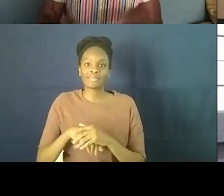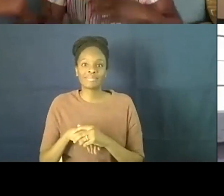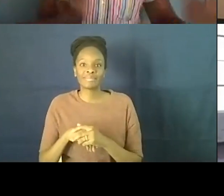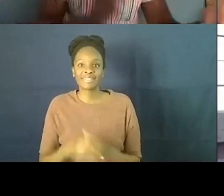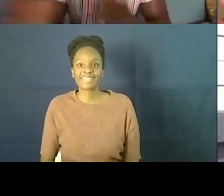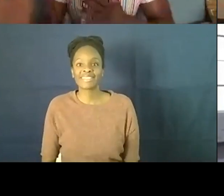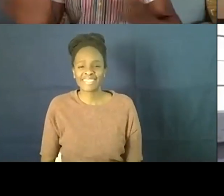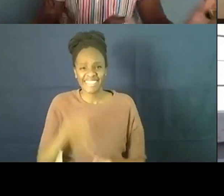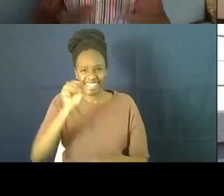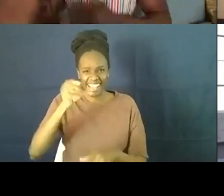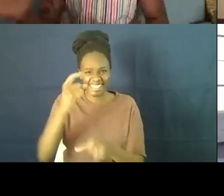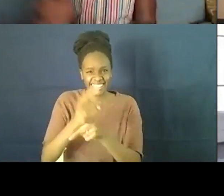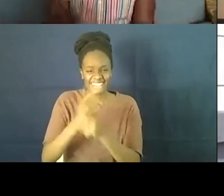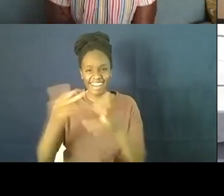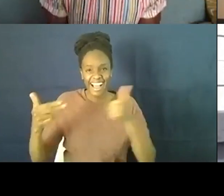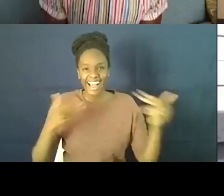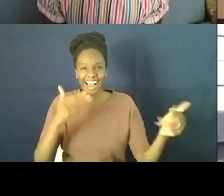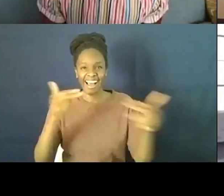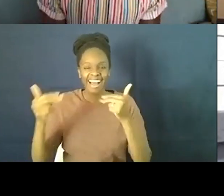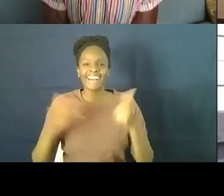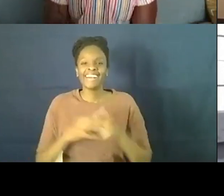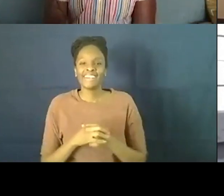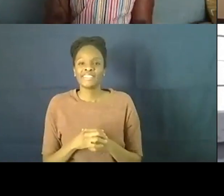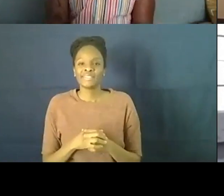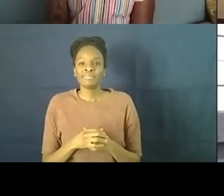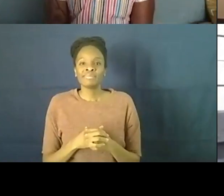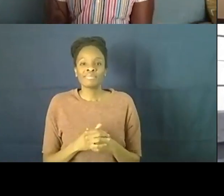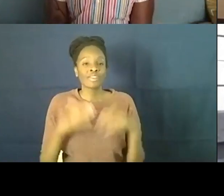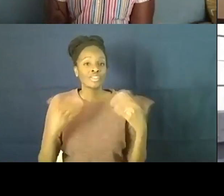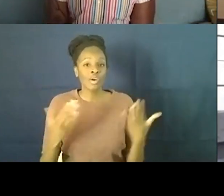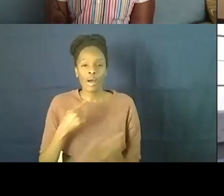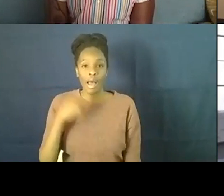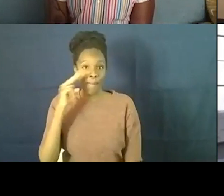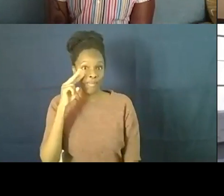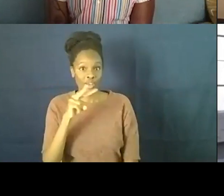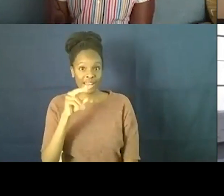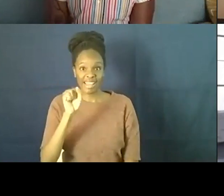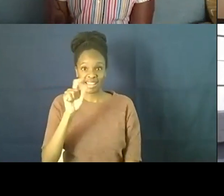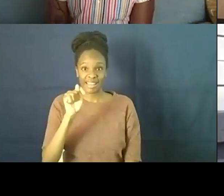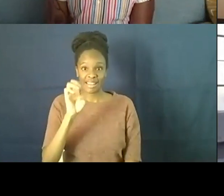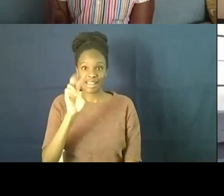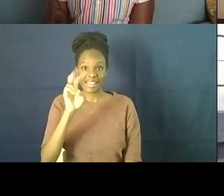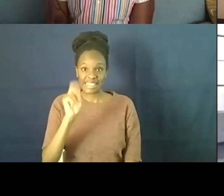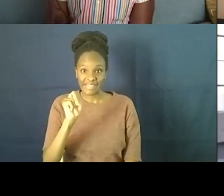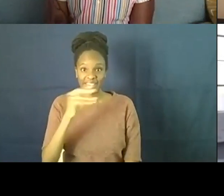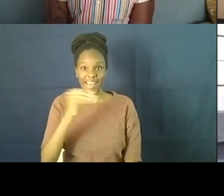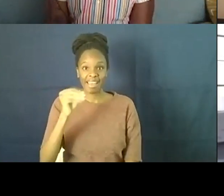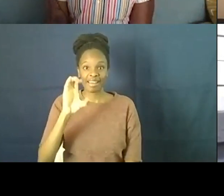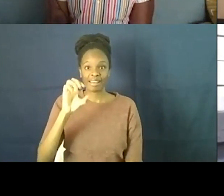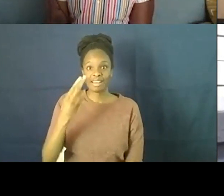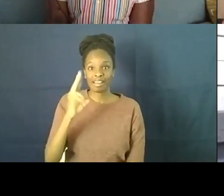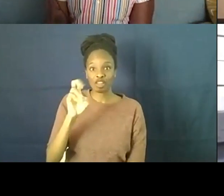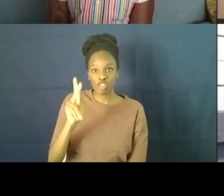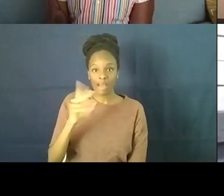like, exactly. So, you know, I'm looking at Steven a little bit. I'm looking at Chuck because, you know, there's and